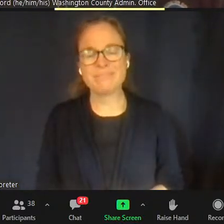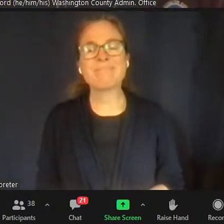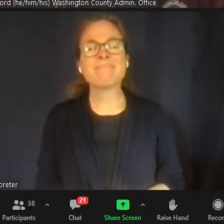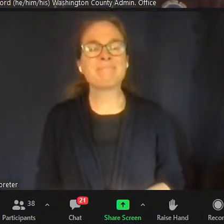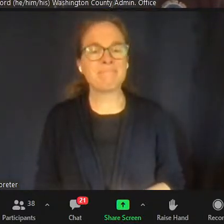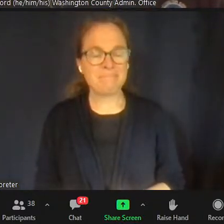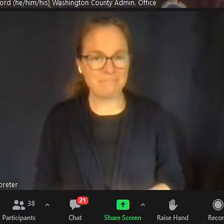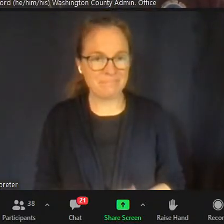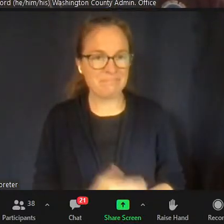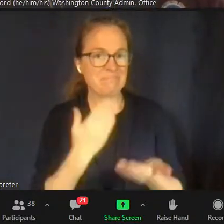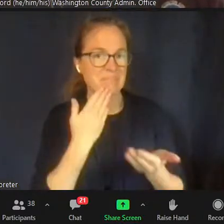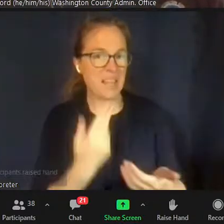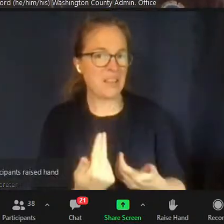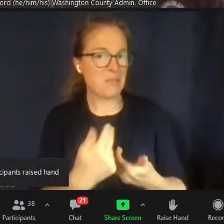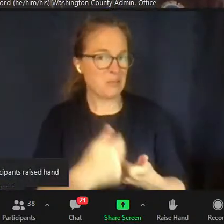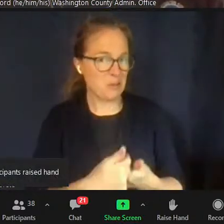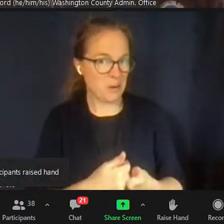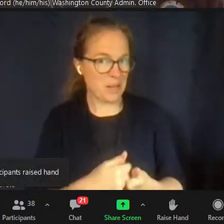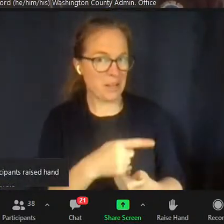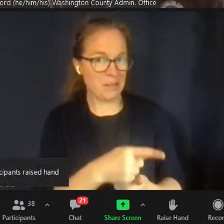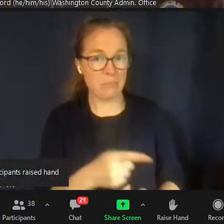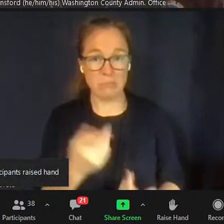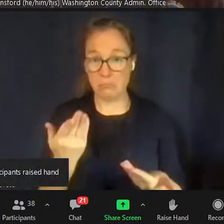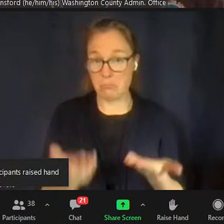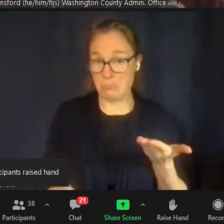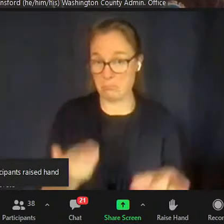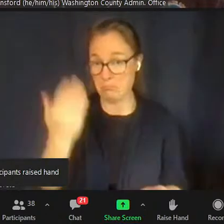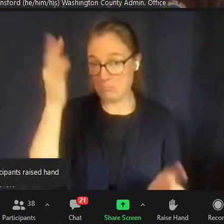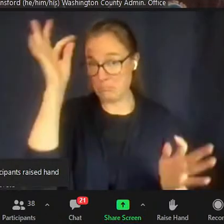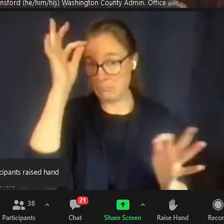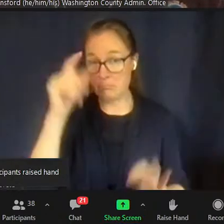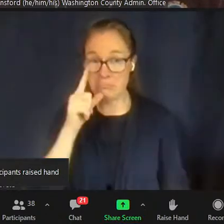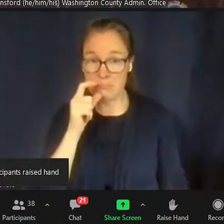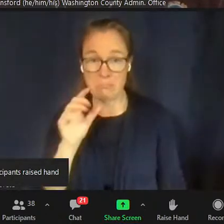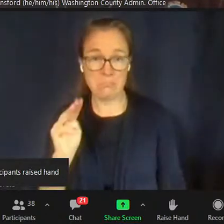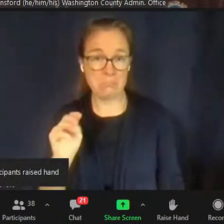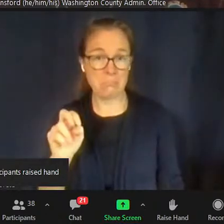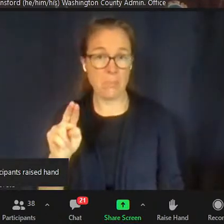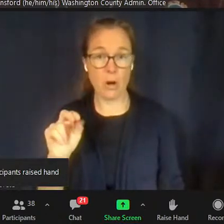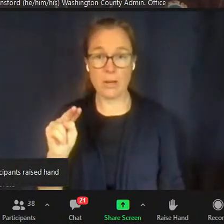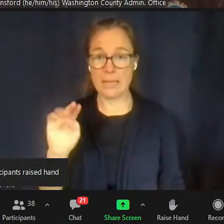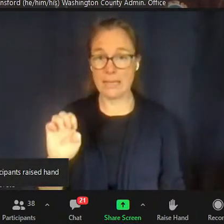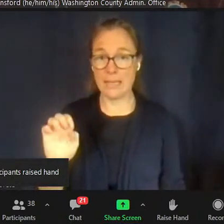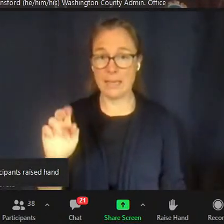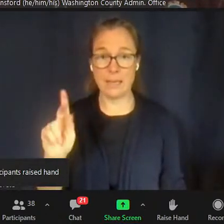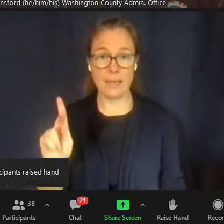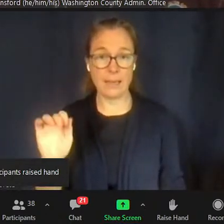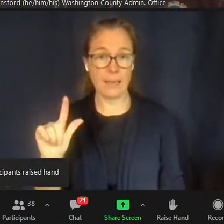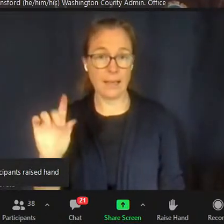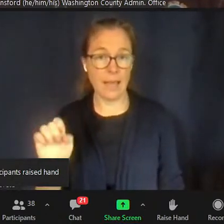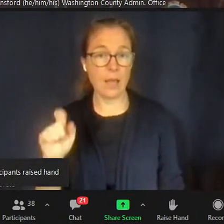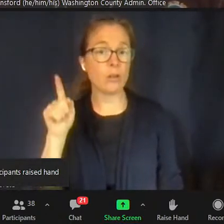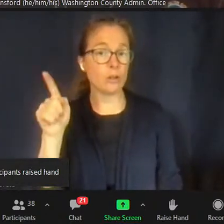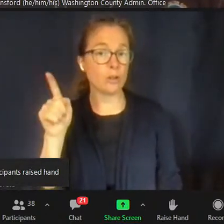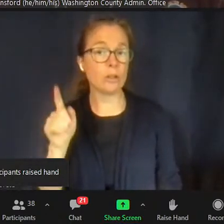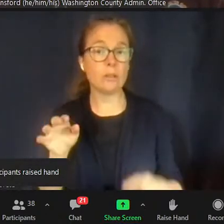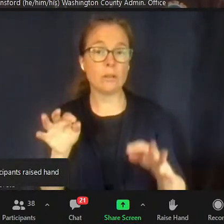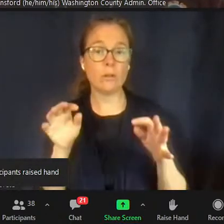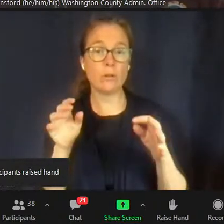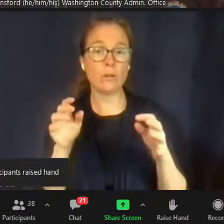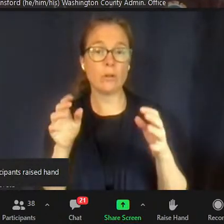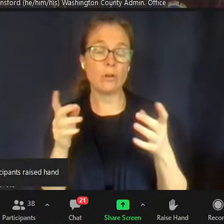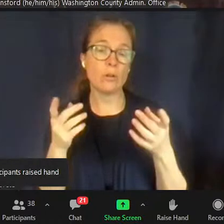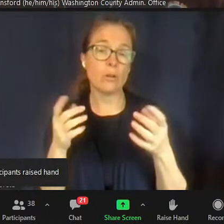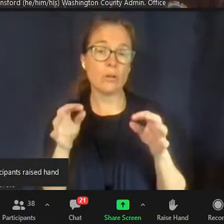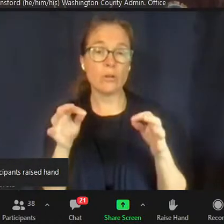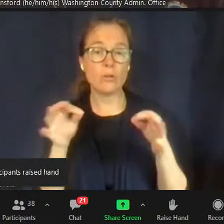Marnie. For those of you who may not know Marnie Kyle, I mentioned earlier that she's the director from our